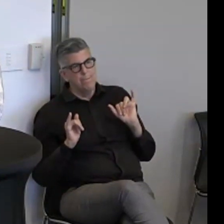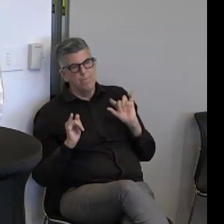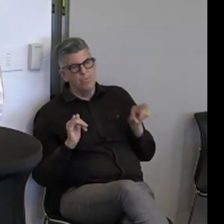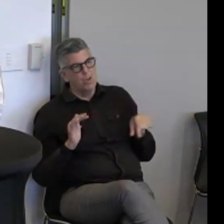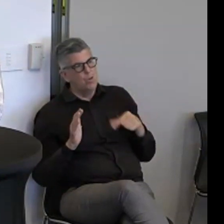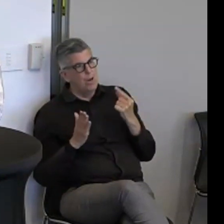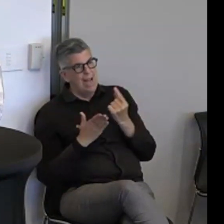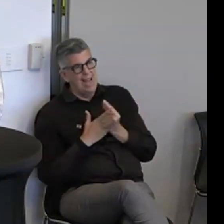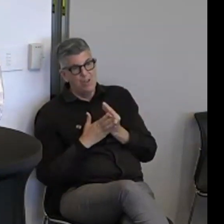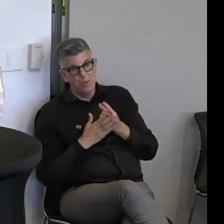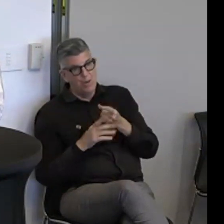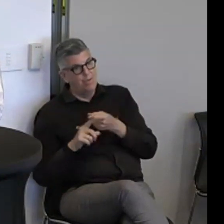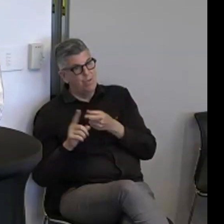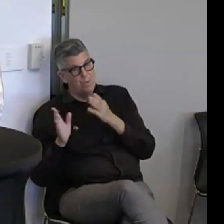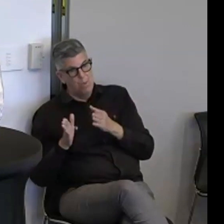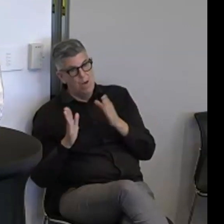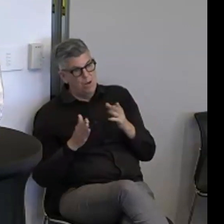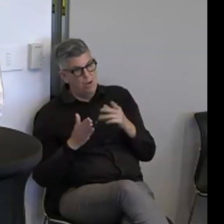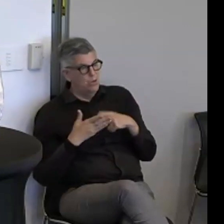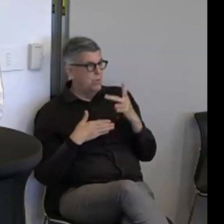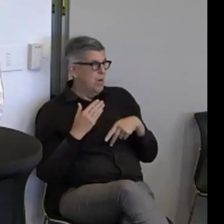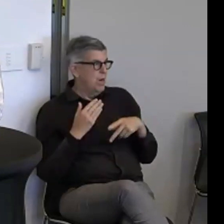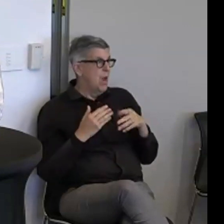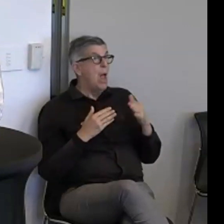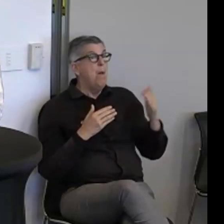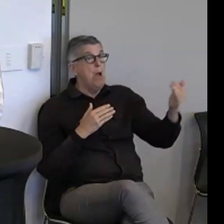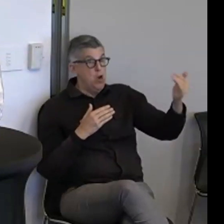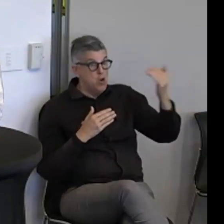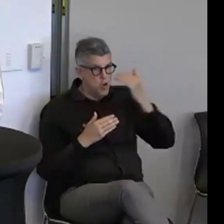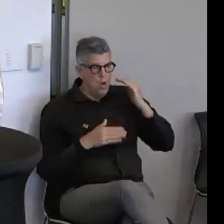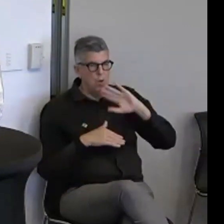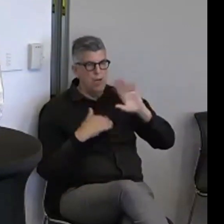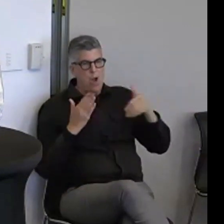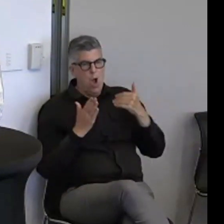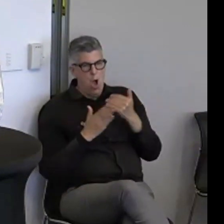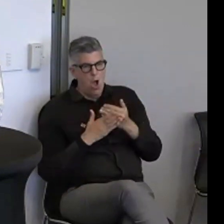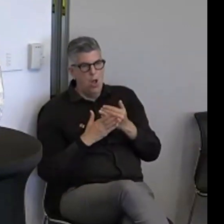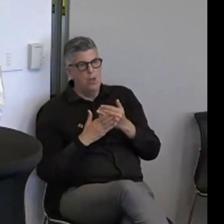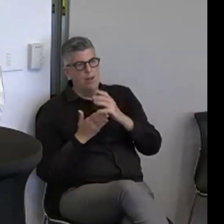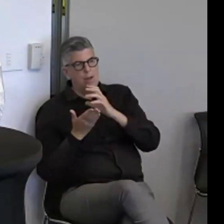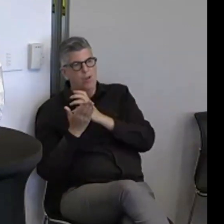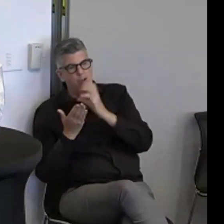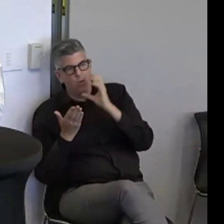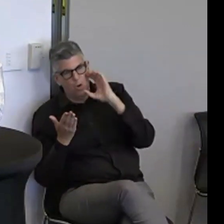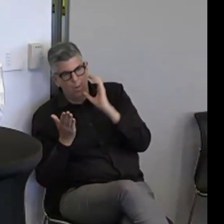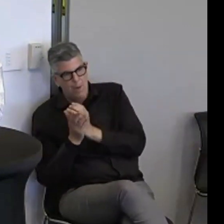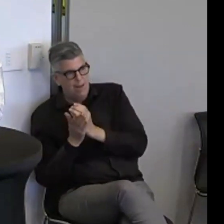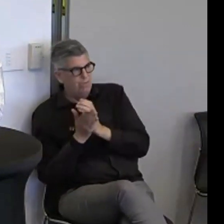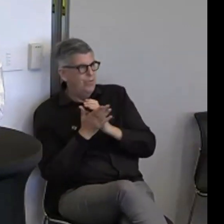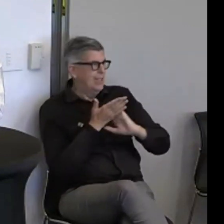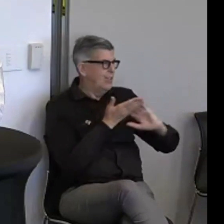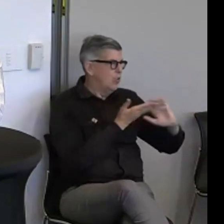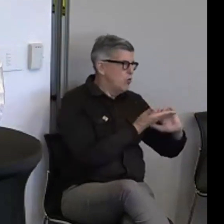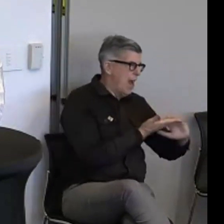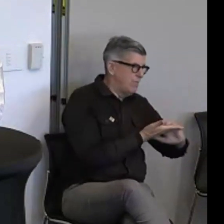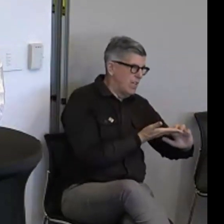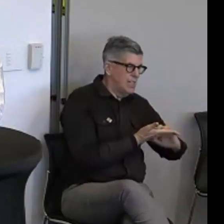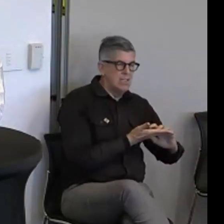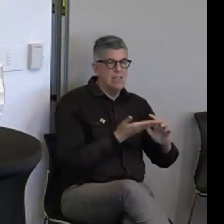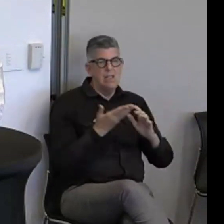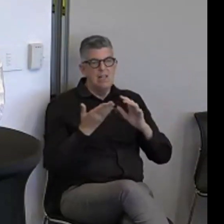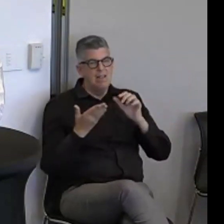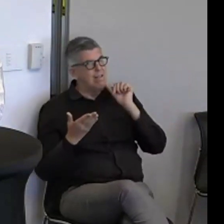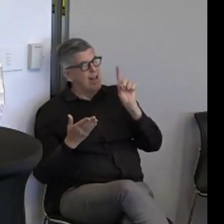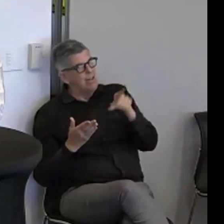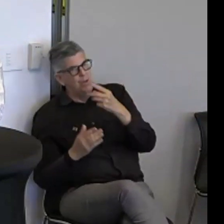graduating from their preparation programs, knowing all the different ways to make tactile graphics, and not just for maps and math, but just